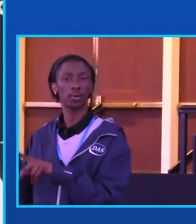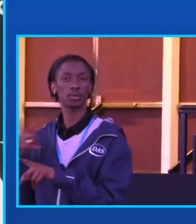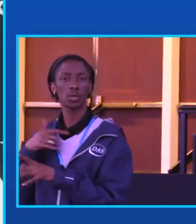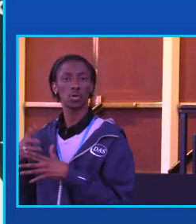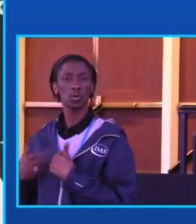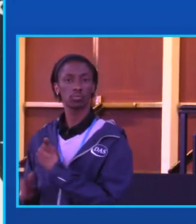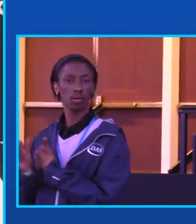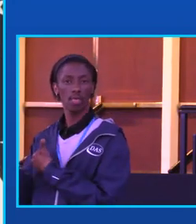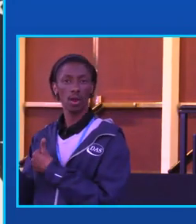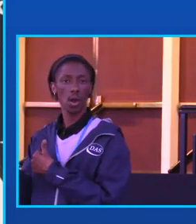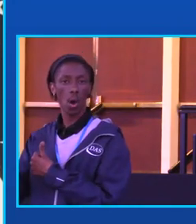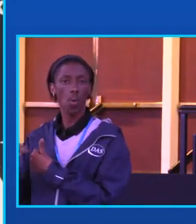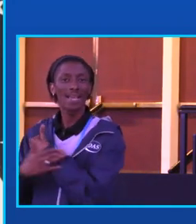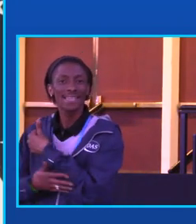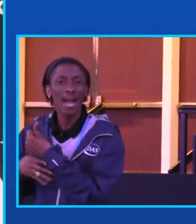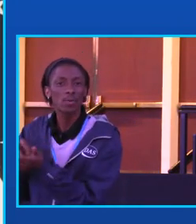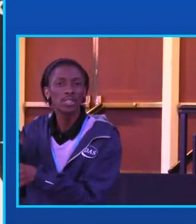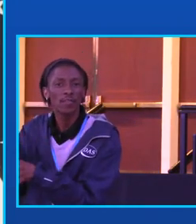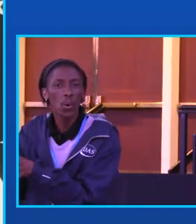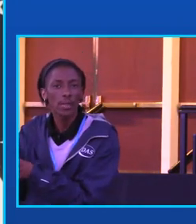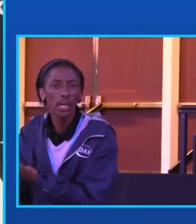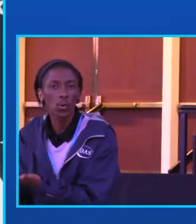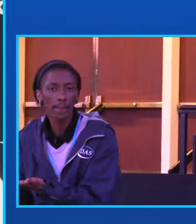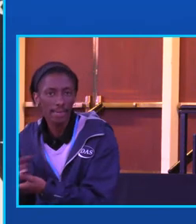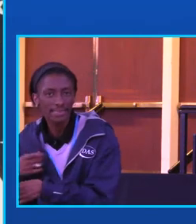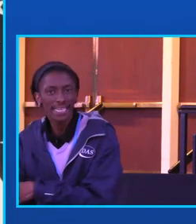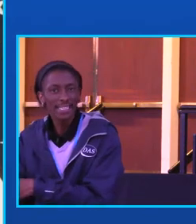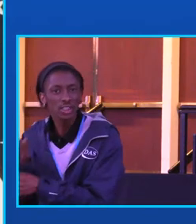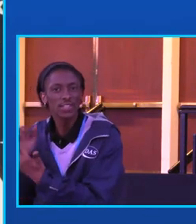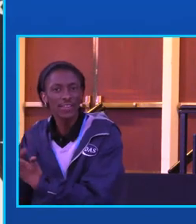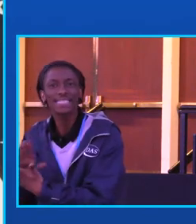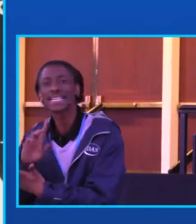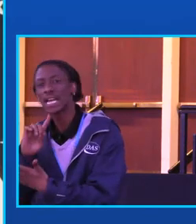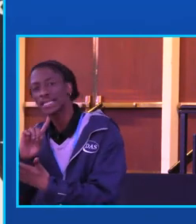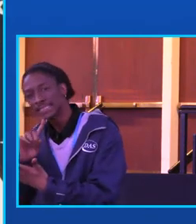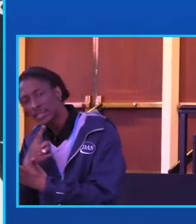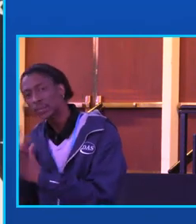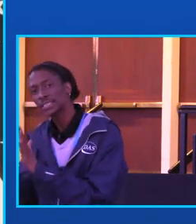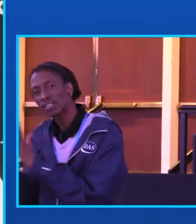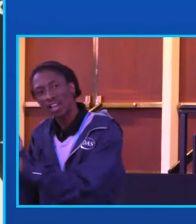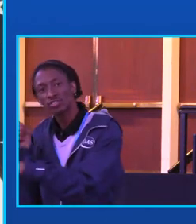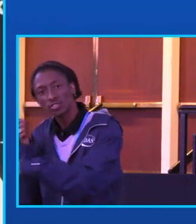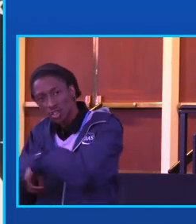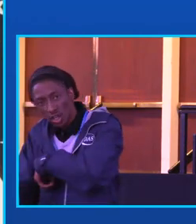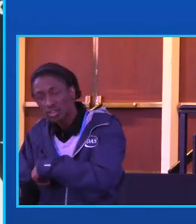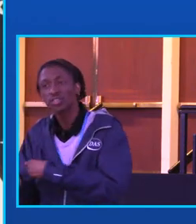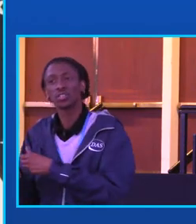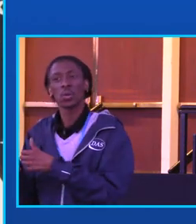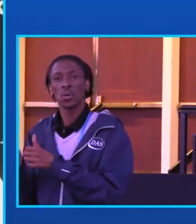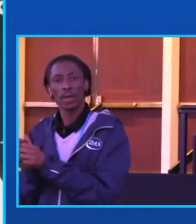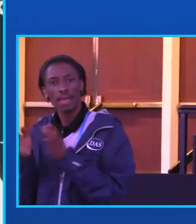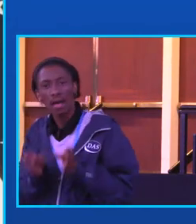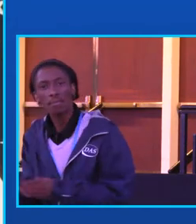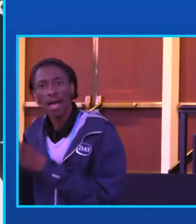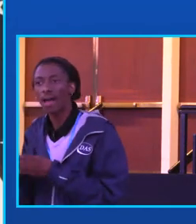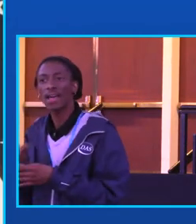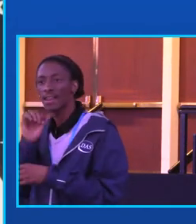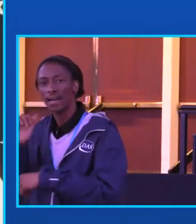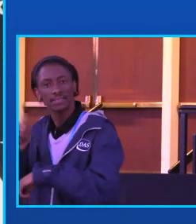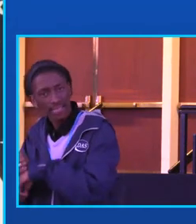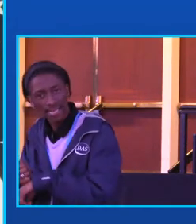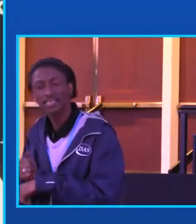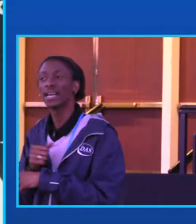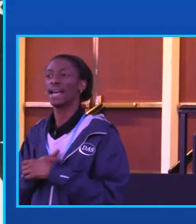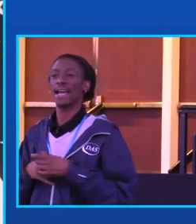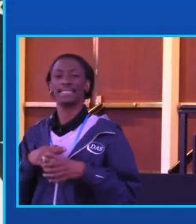county's voting equipment, is facing criminal felony charges, and applauded on stage as election deniers called